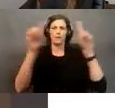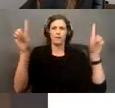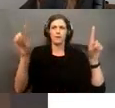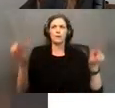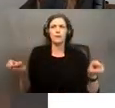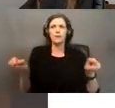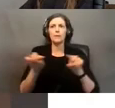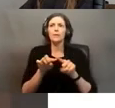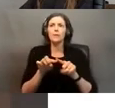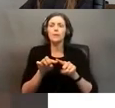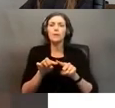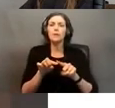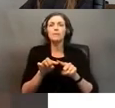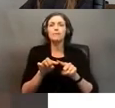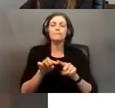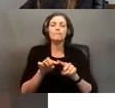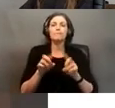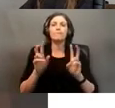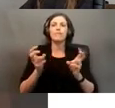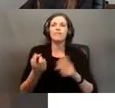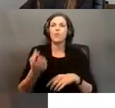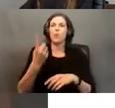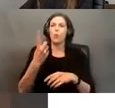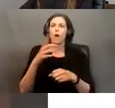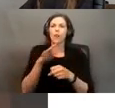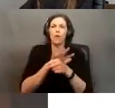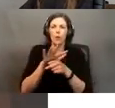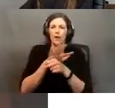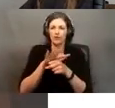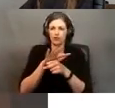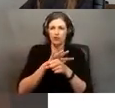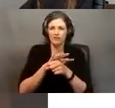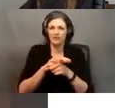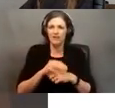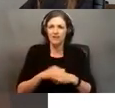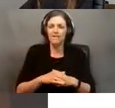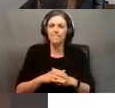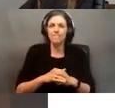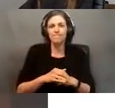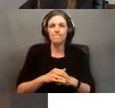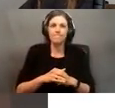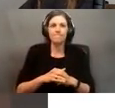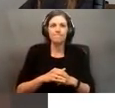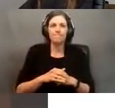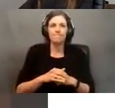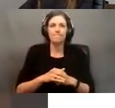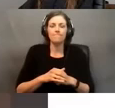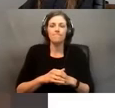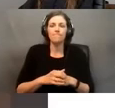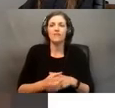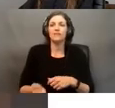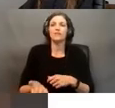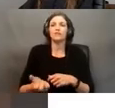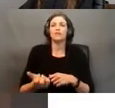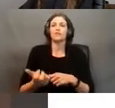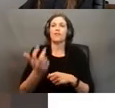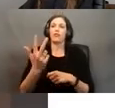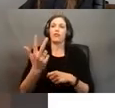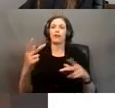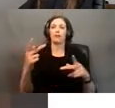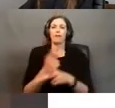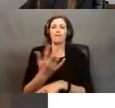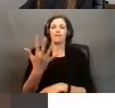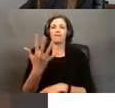a, a single location. Think of it as your, um, three by five square feet